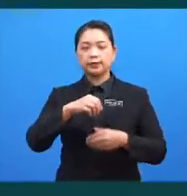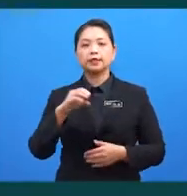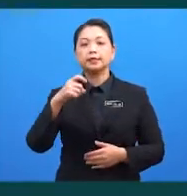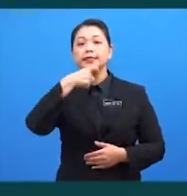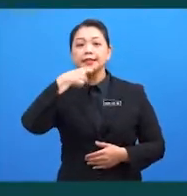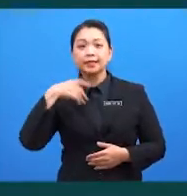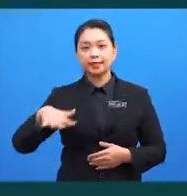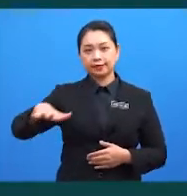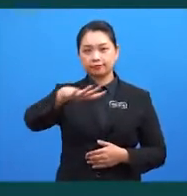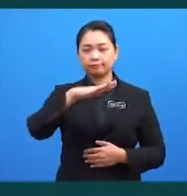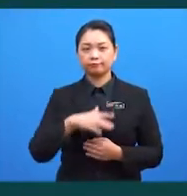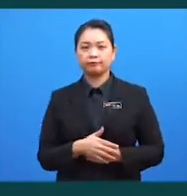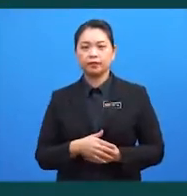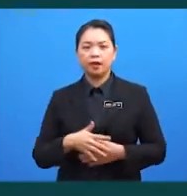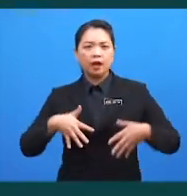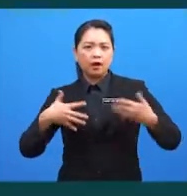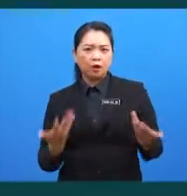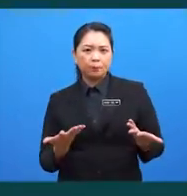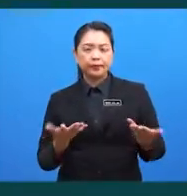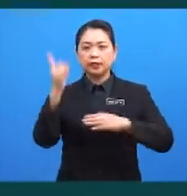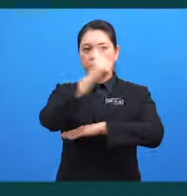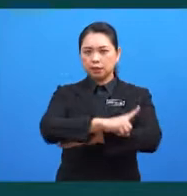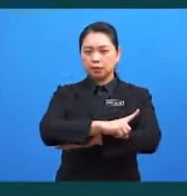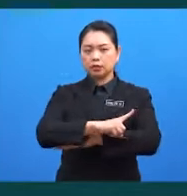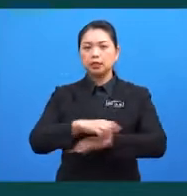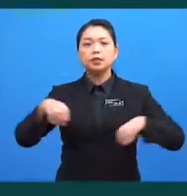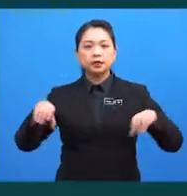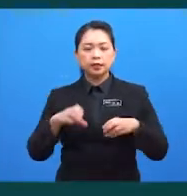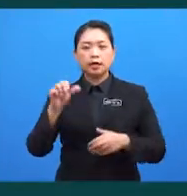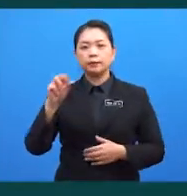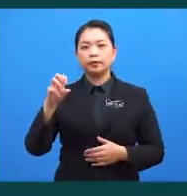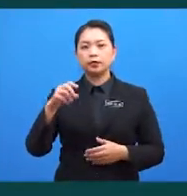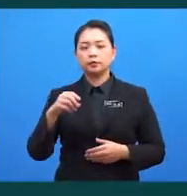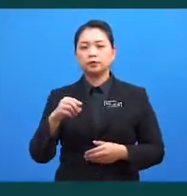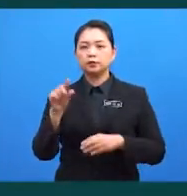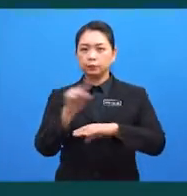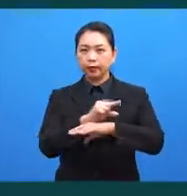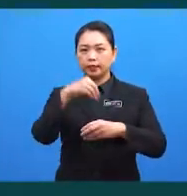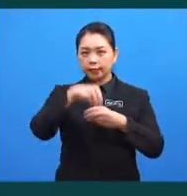Desert. How many days did Amanda spend in Erichebi?